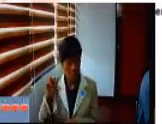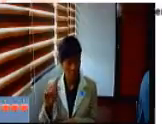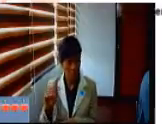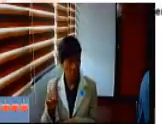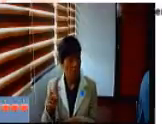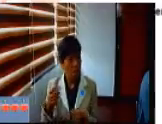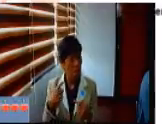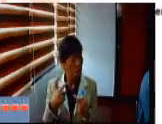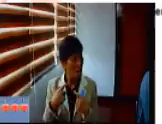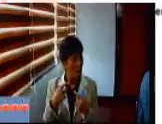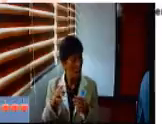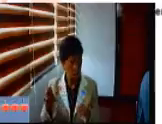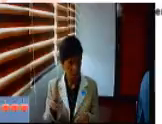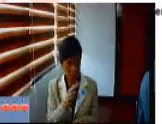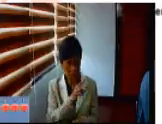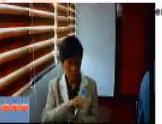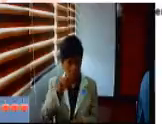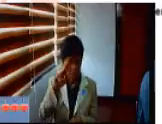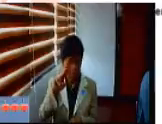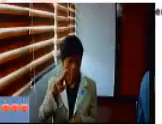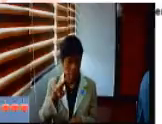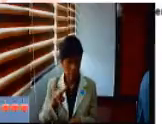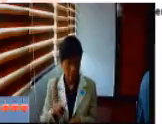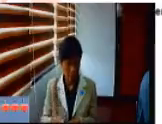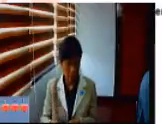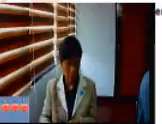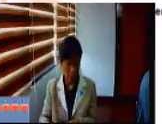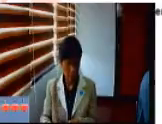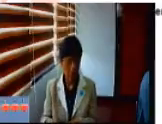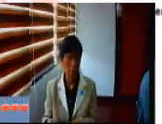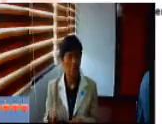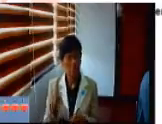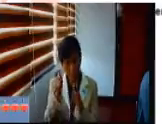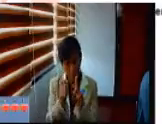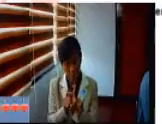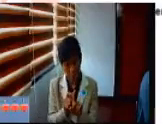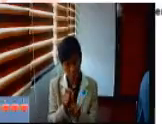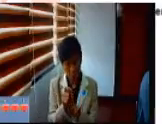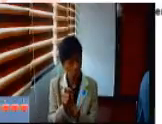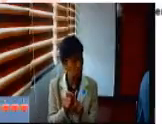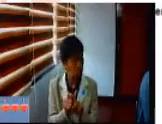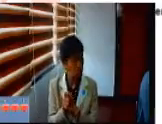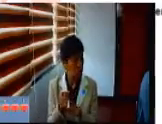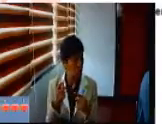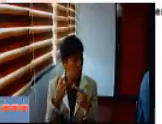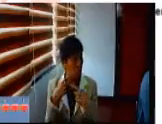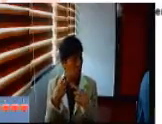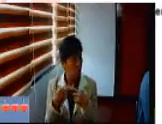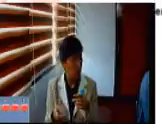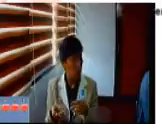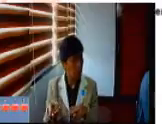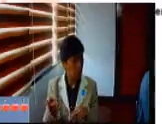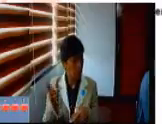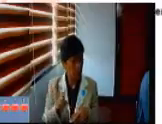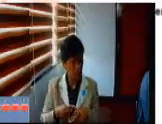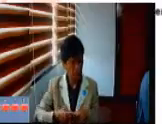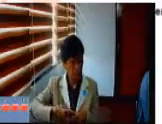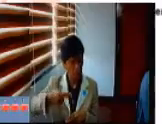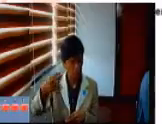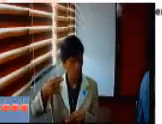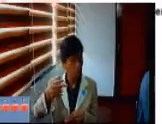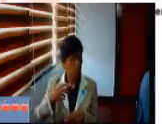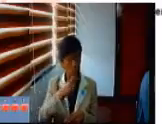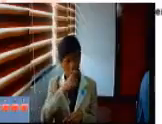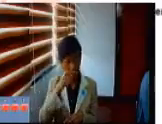a spike in increase in temperature and there's increase in drought. So that one we can actually measure in a